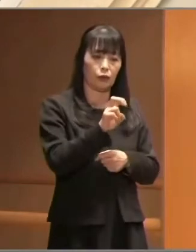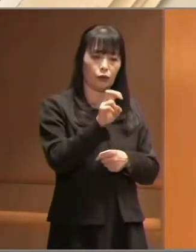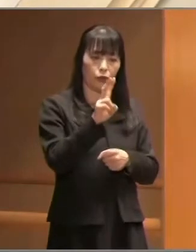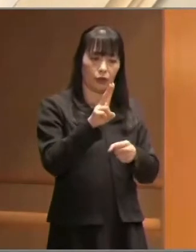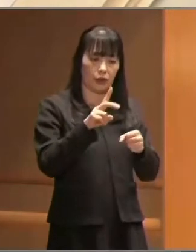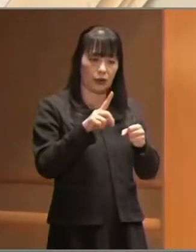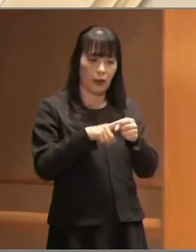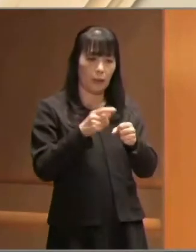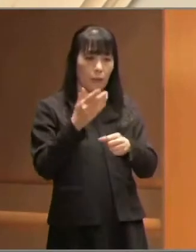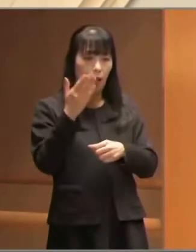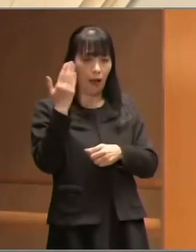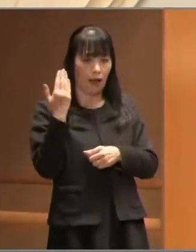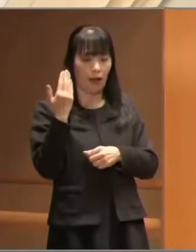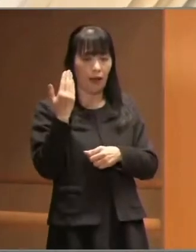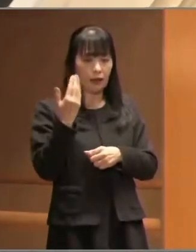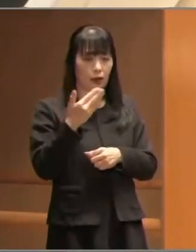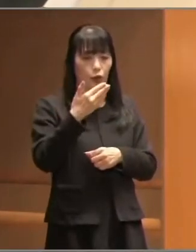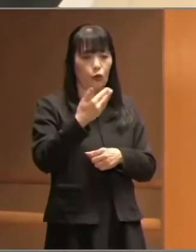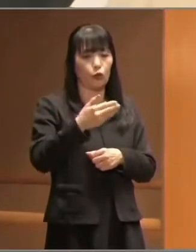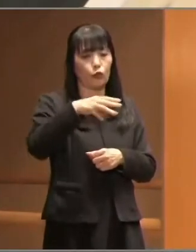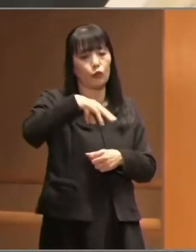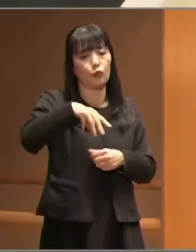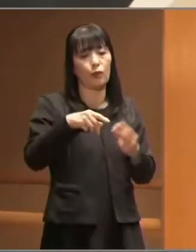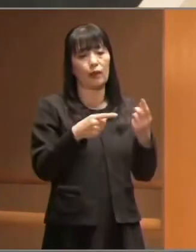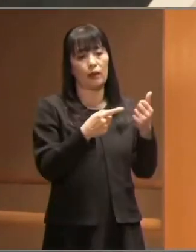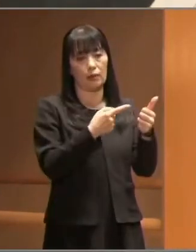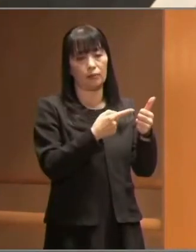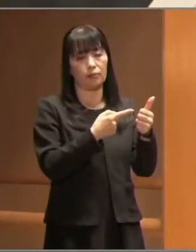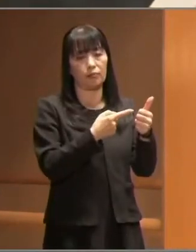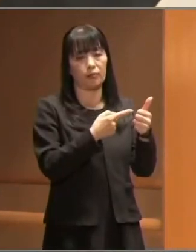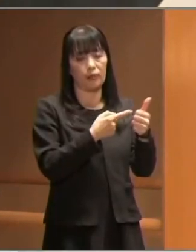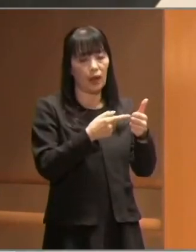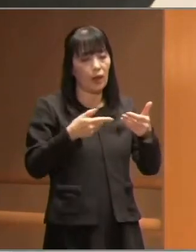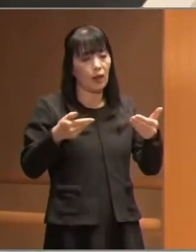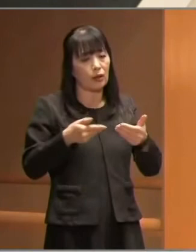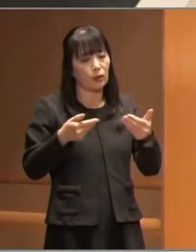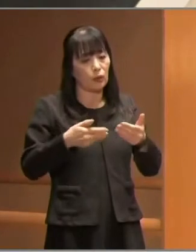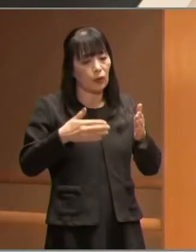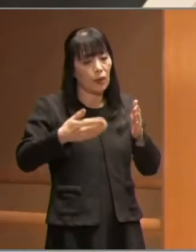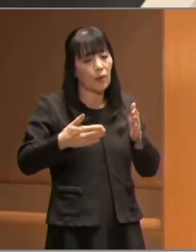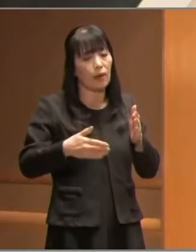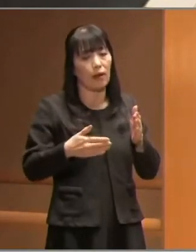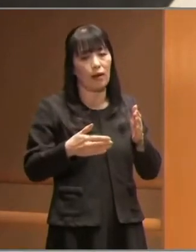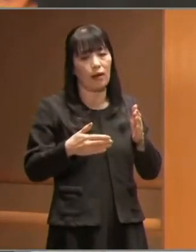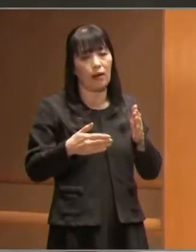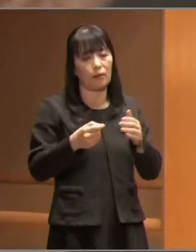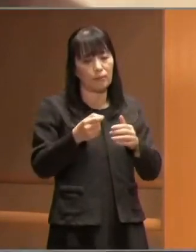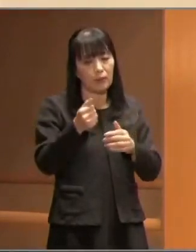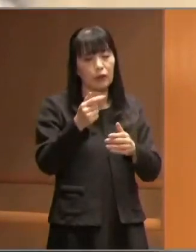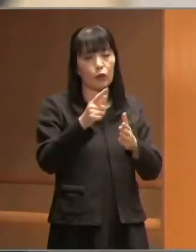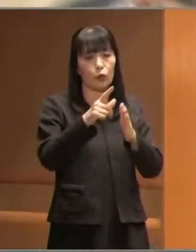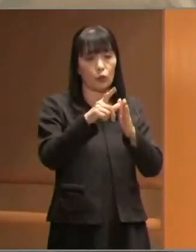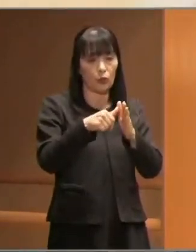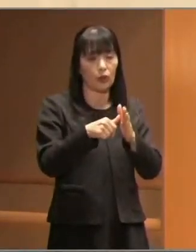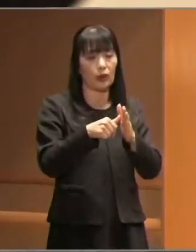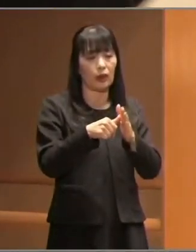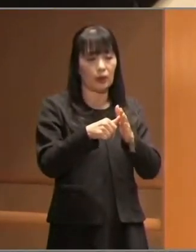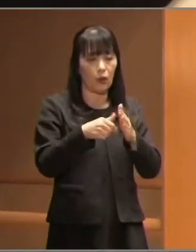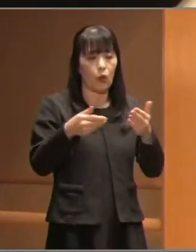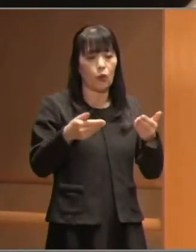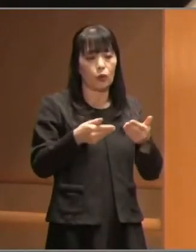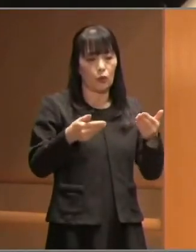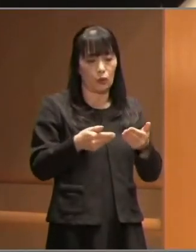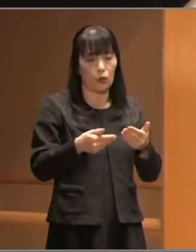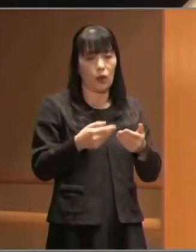So 22 years ago, Mr. Kuma, the architect Kuma, and I